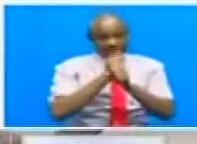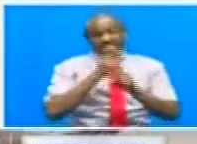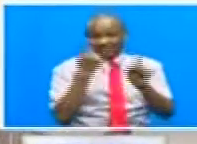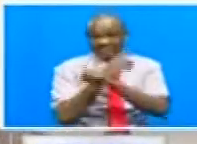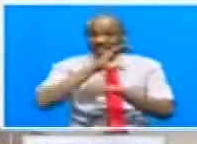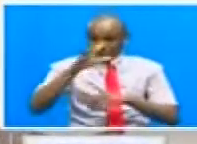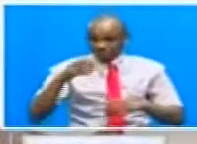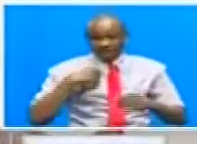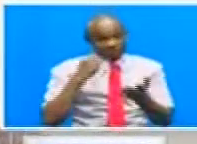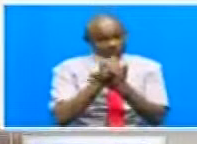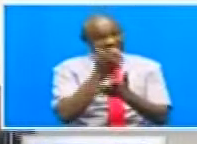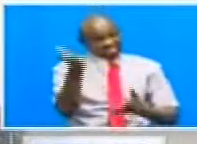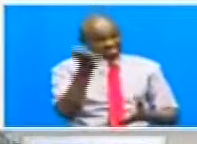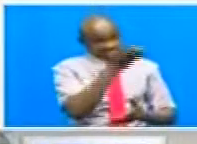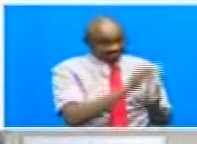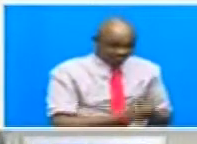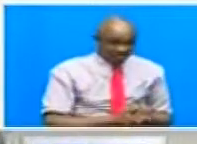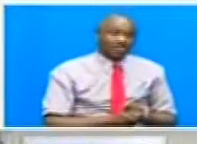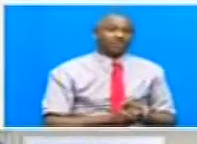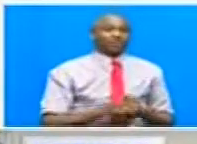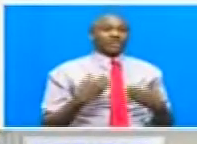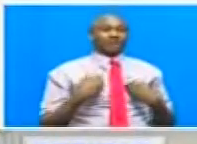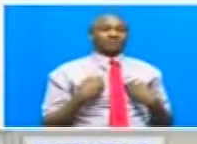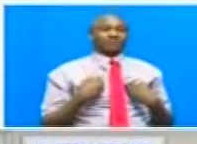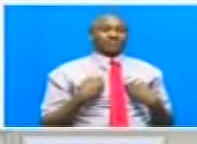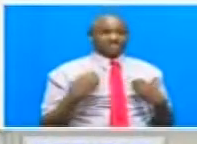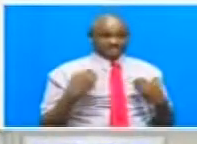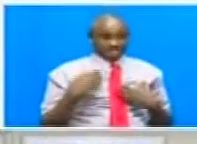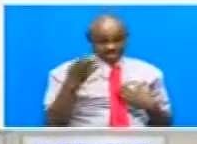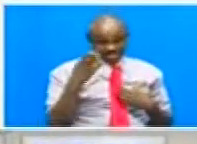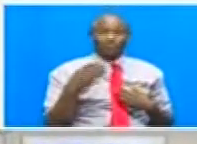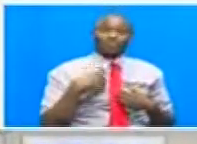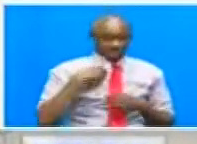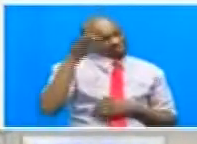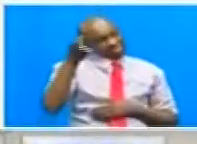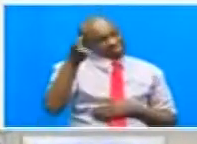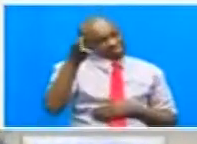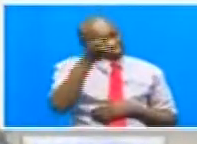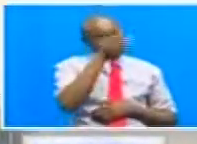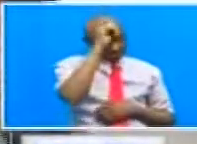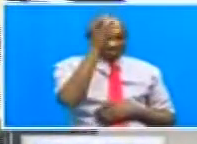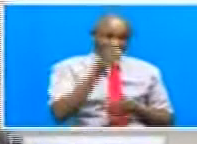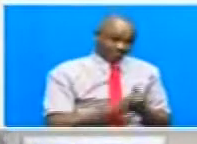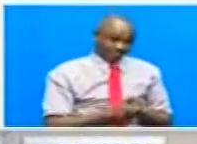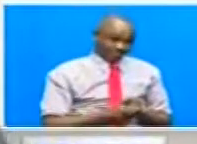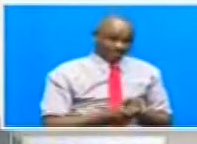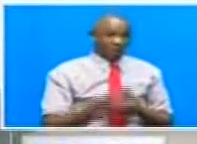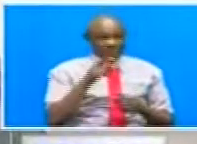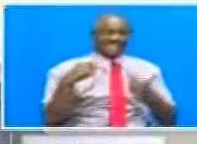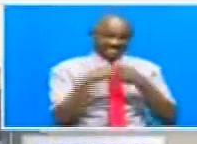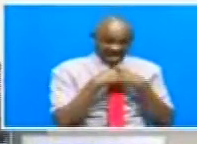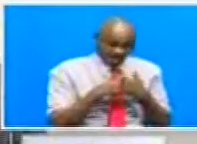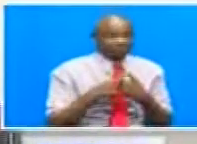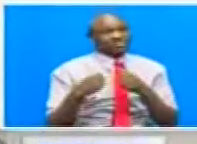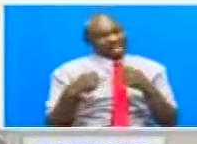the counties through the county land management boards. That's where our word is, right there, or the grassroots. Yeah. And despite the struggles, despite